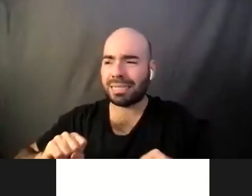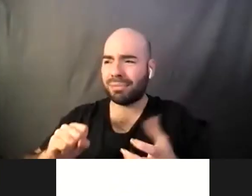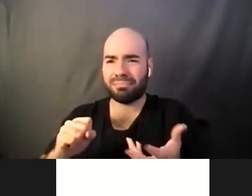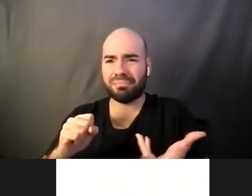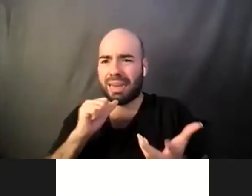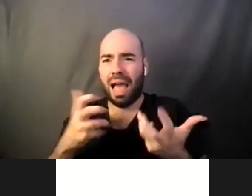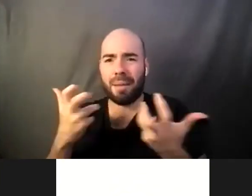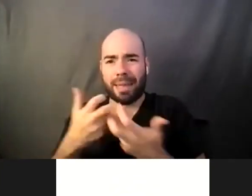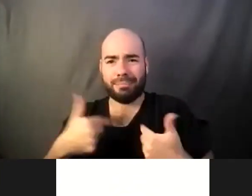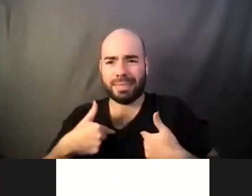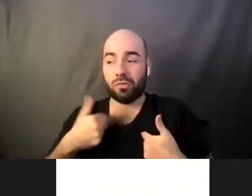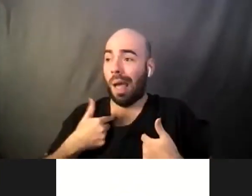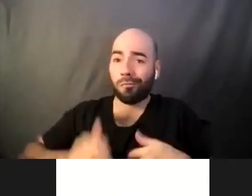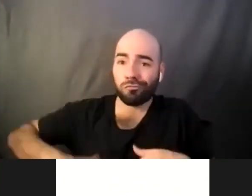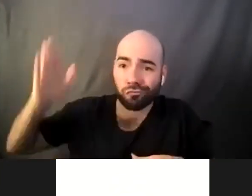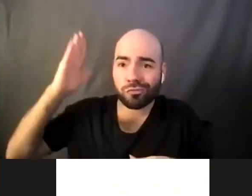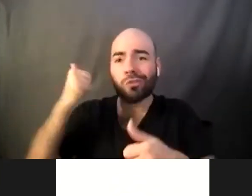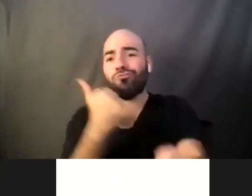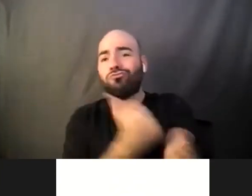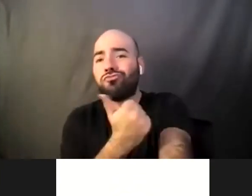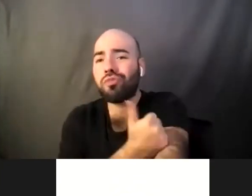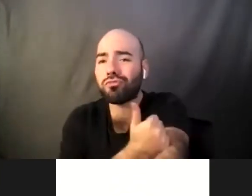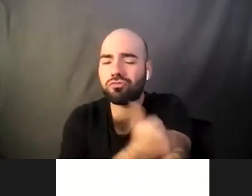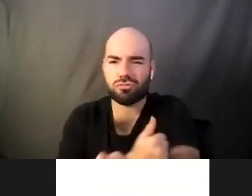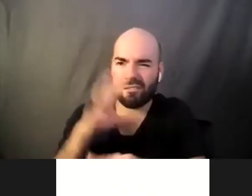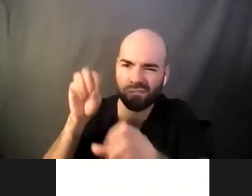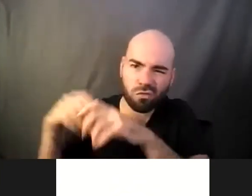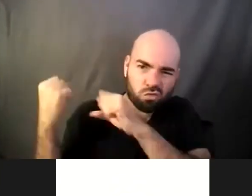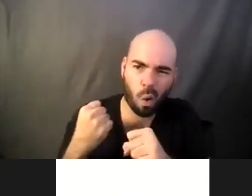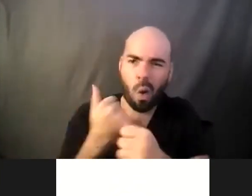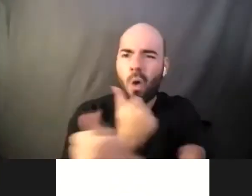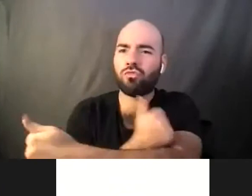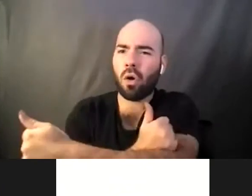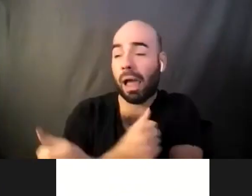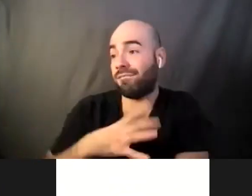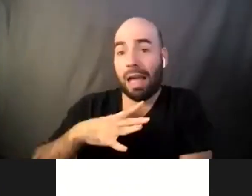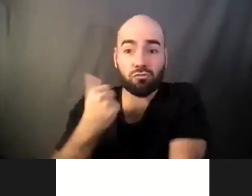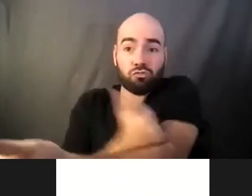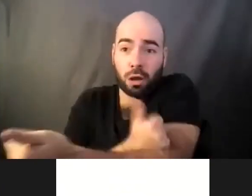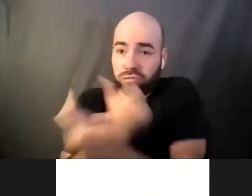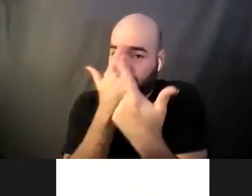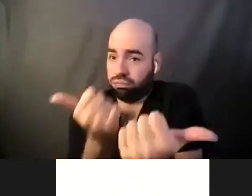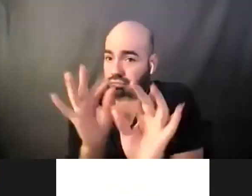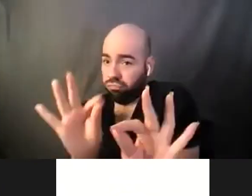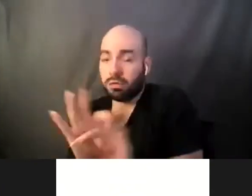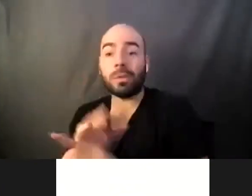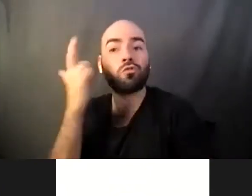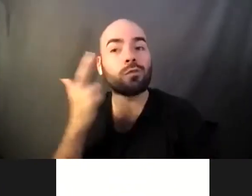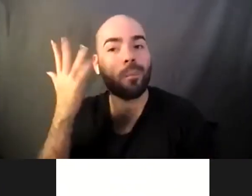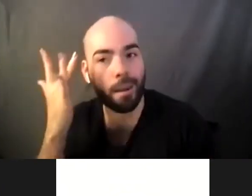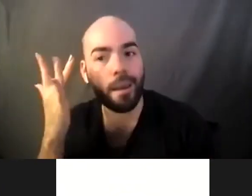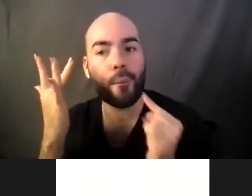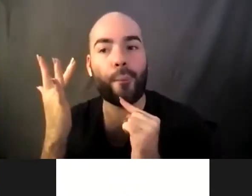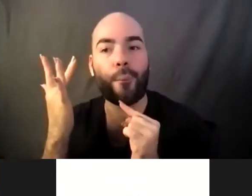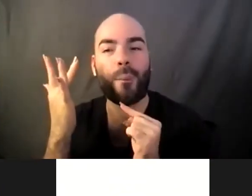doing drugs. You know, and mind you, I don't really think there's anything wrong with doing drugs, but the reasons you do drugs are what you need to